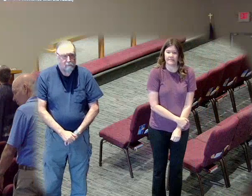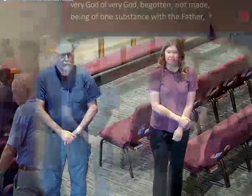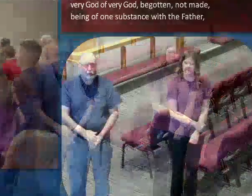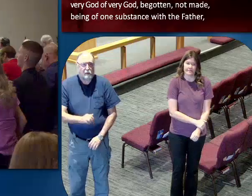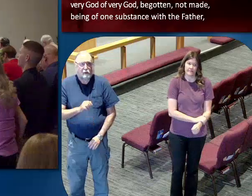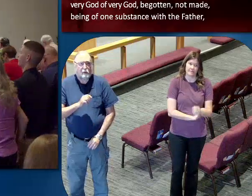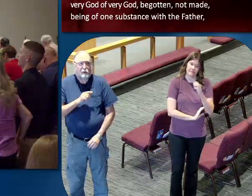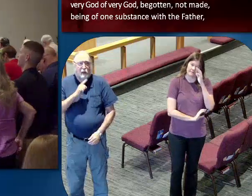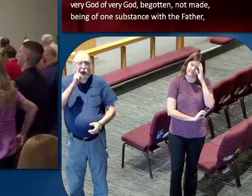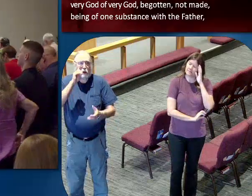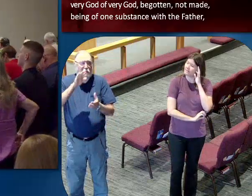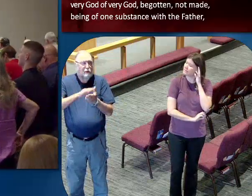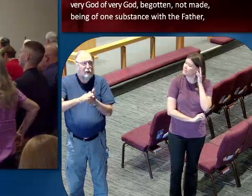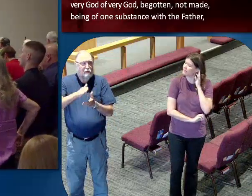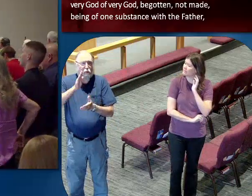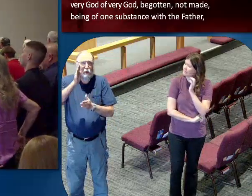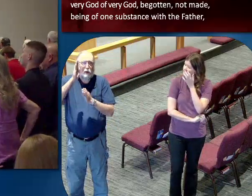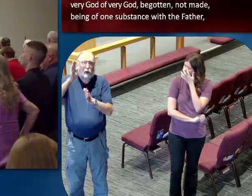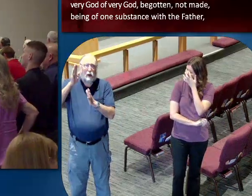I believe in one God.